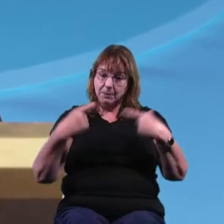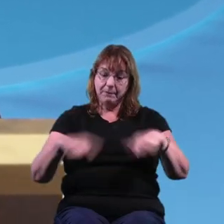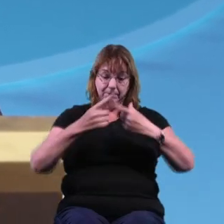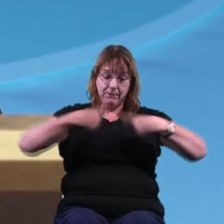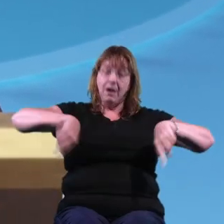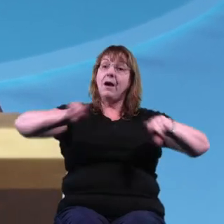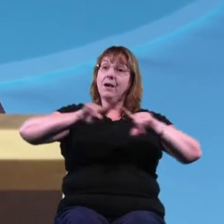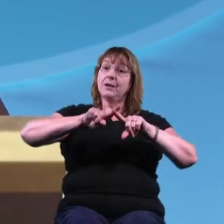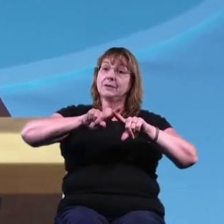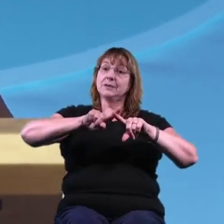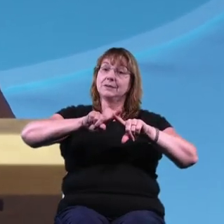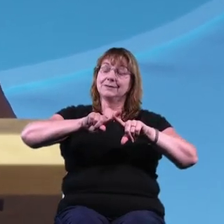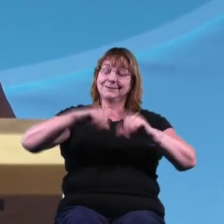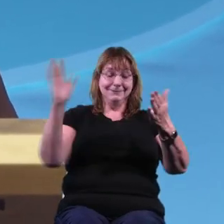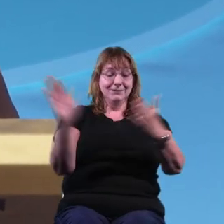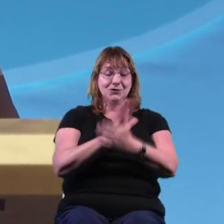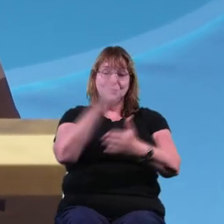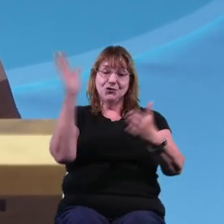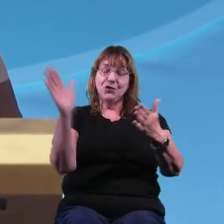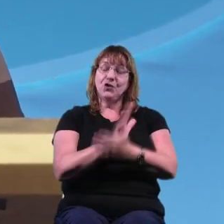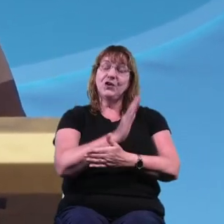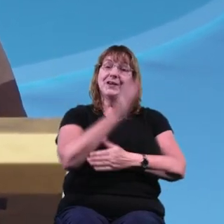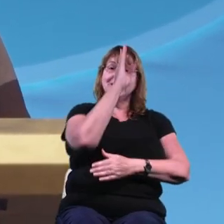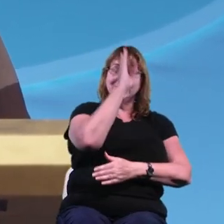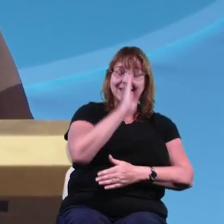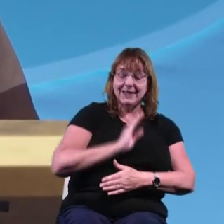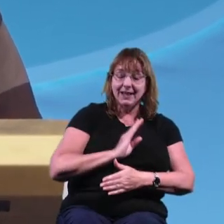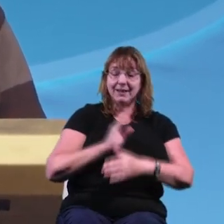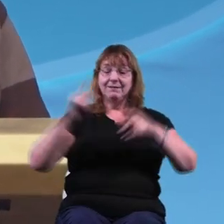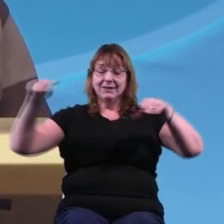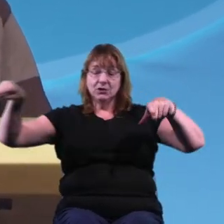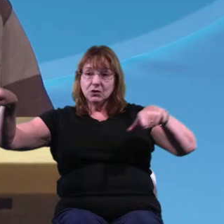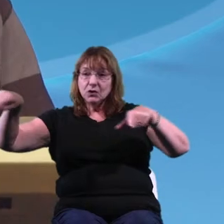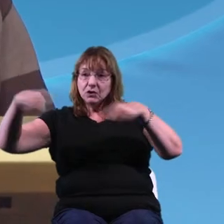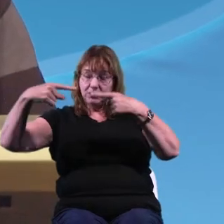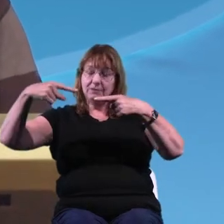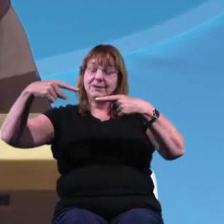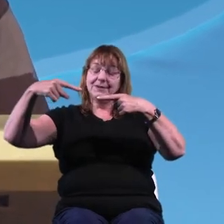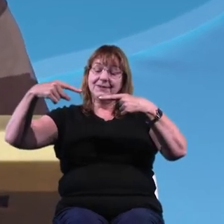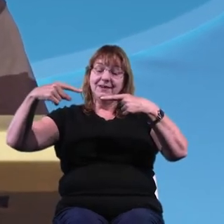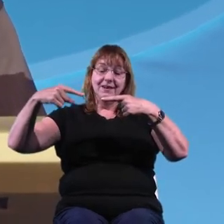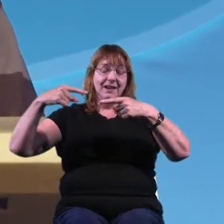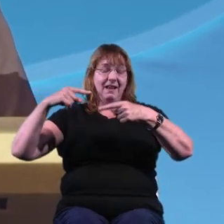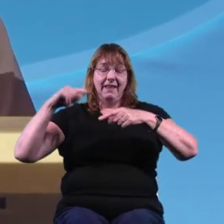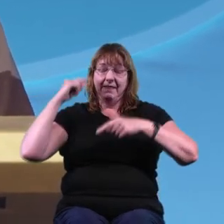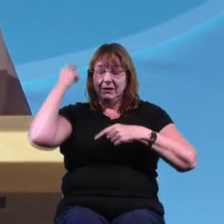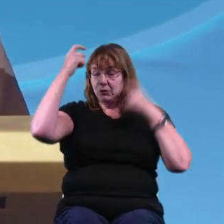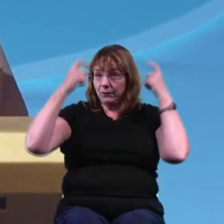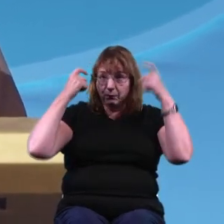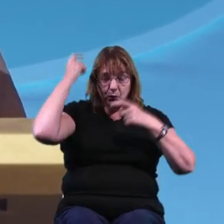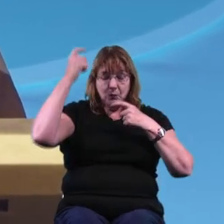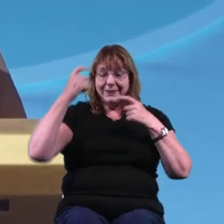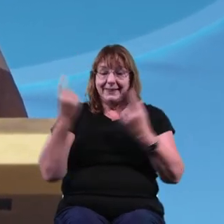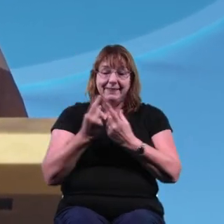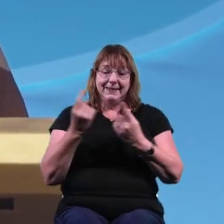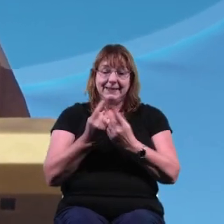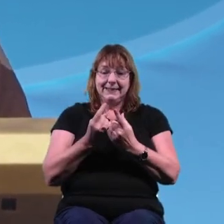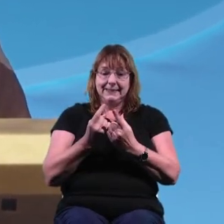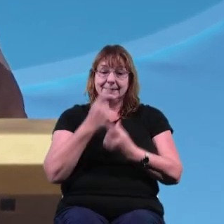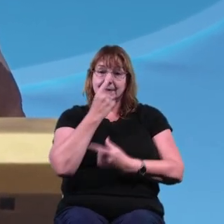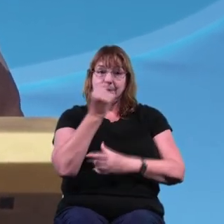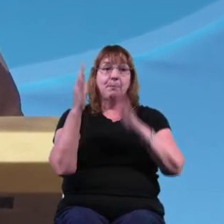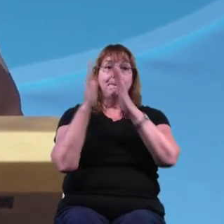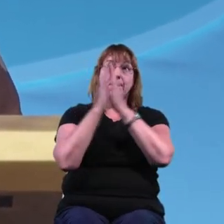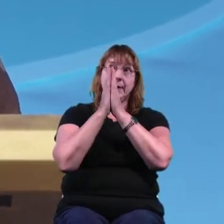all. For the joys and for the sorrows, for the challenges and for the conundrums, we can pray together.